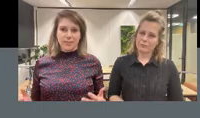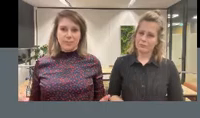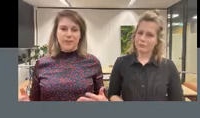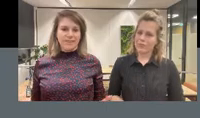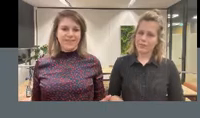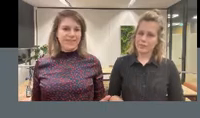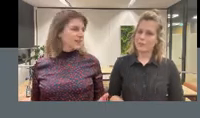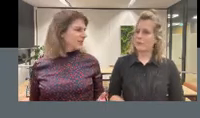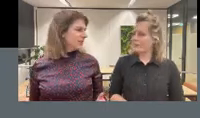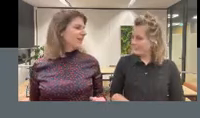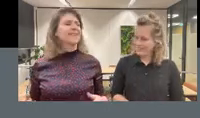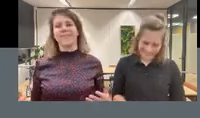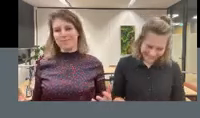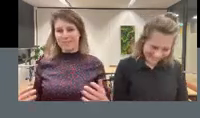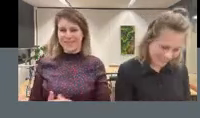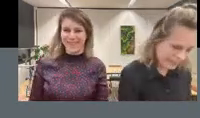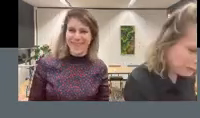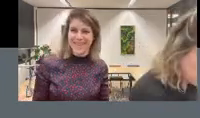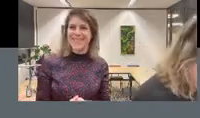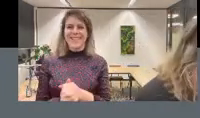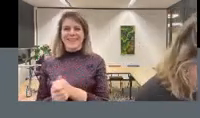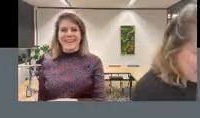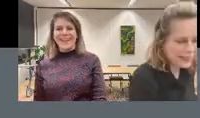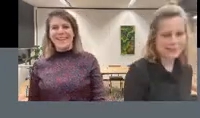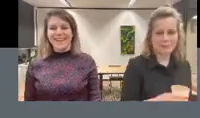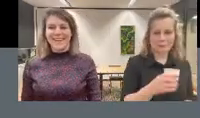things, PTSD Symptoms. Yeah, symptoms. Thank you.